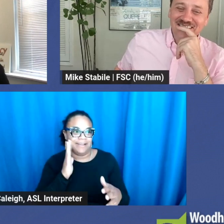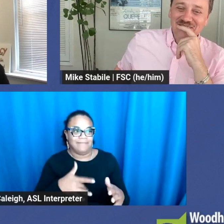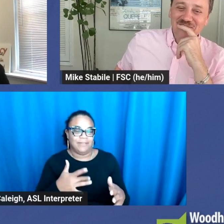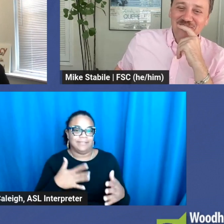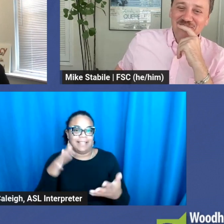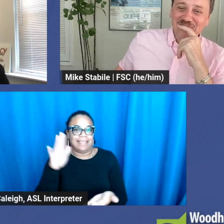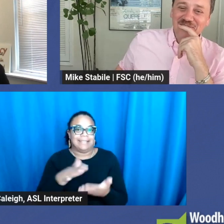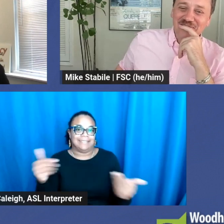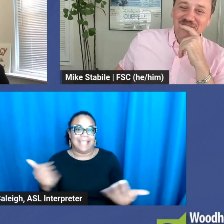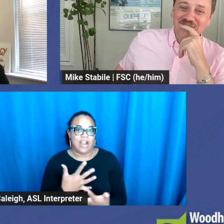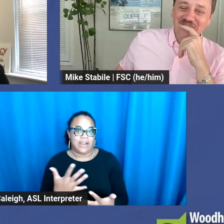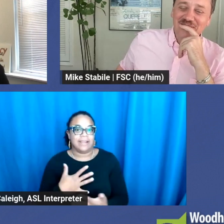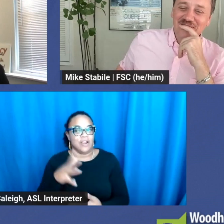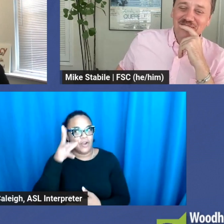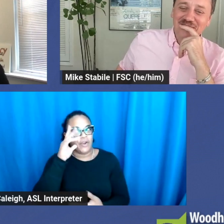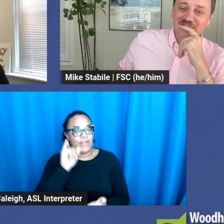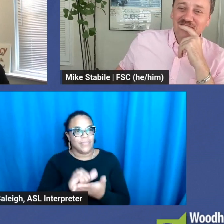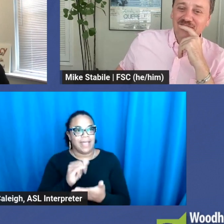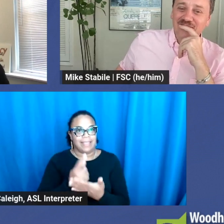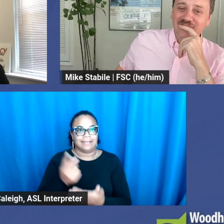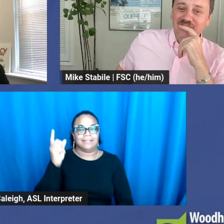was excellent advice.